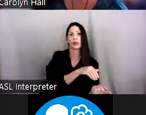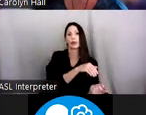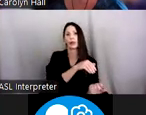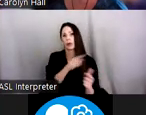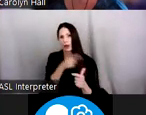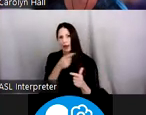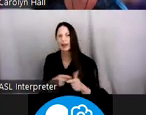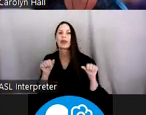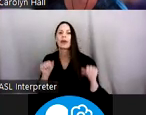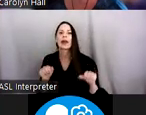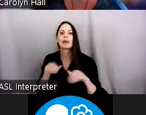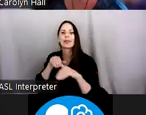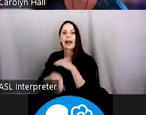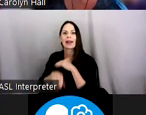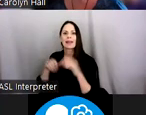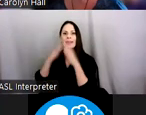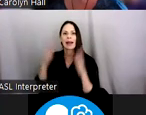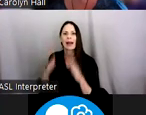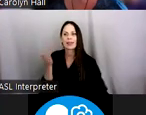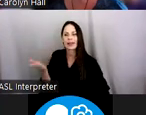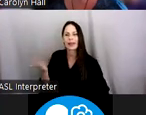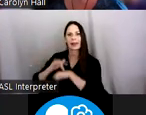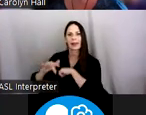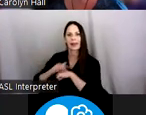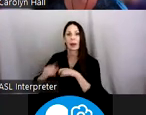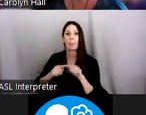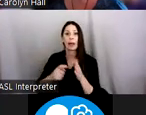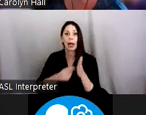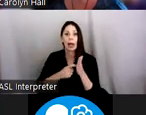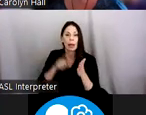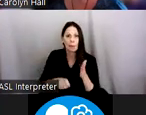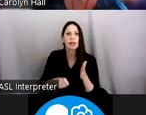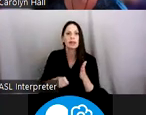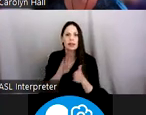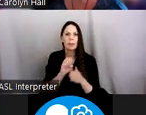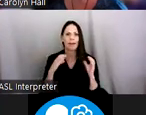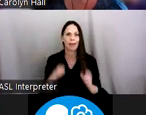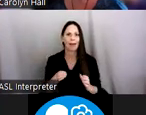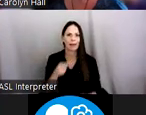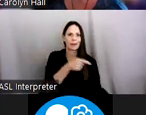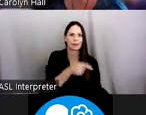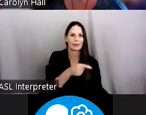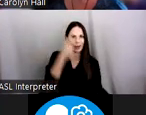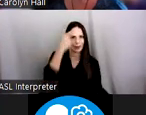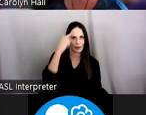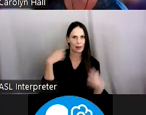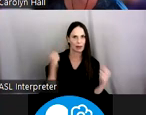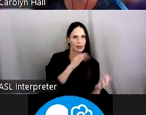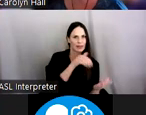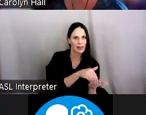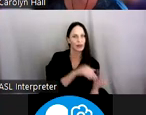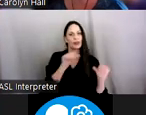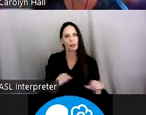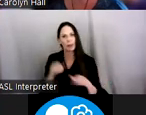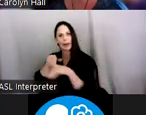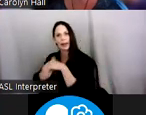housing that's there. But they have to be a client of Right. the mental health center to like, To be able to get it. exactly. And I think there needs